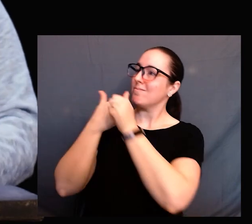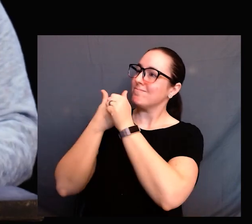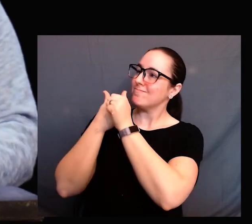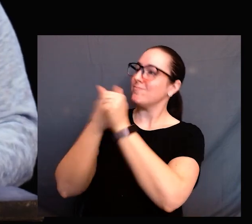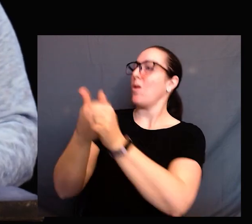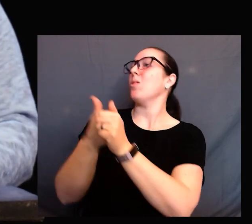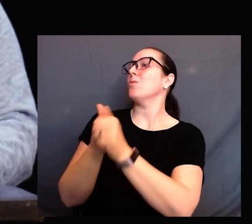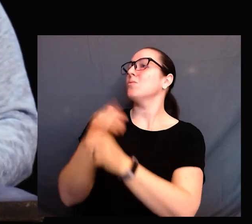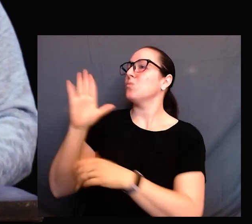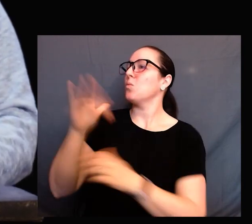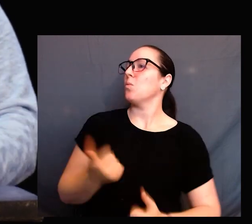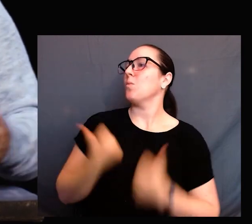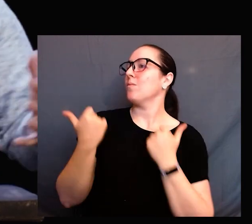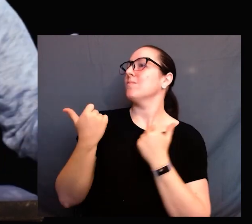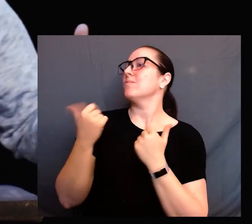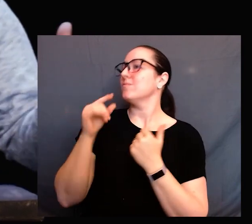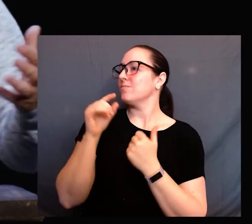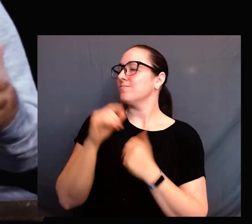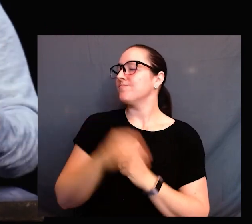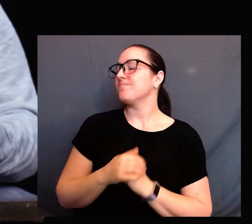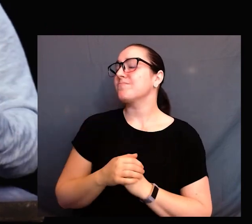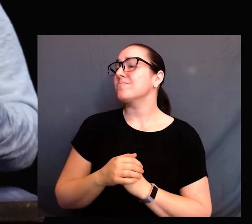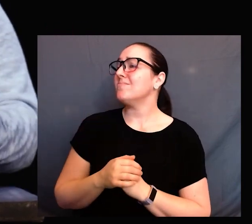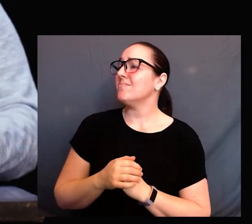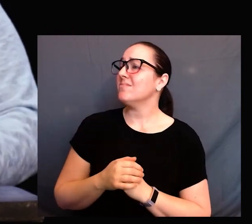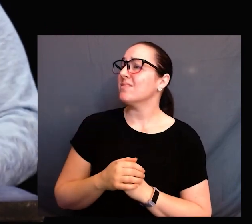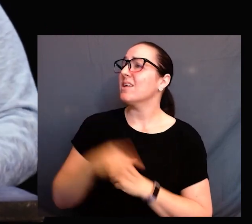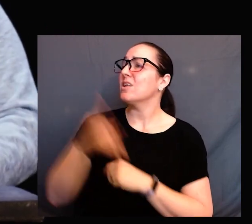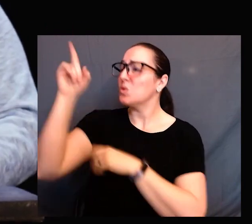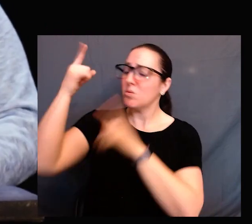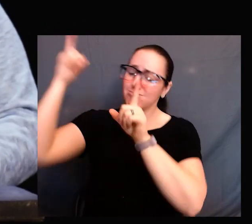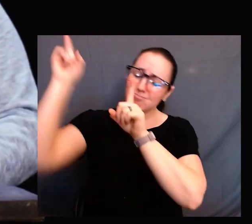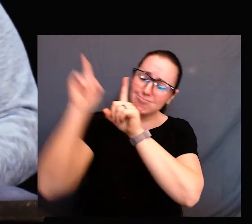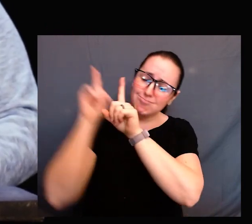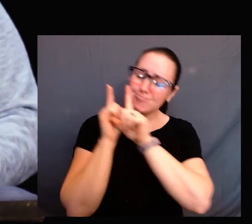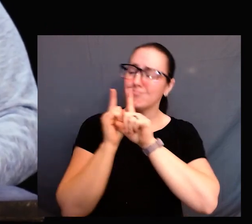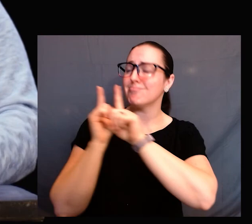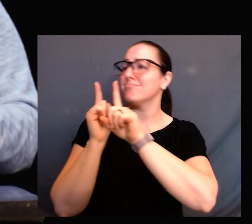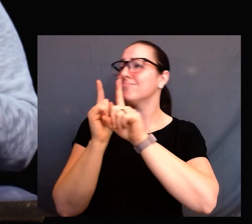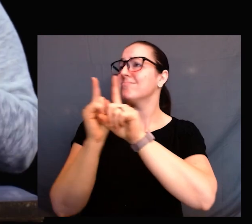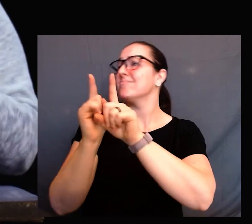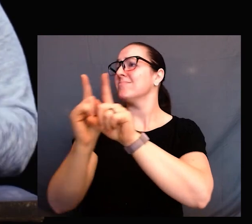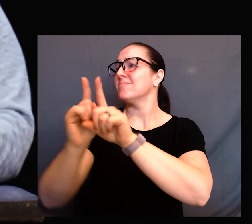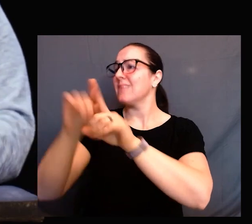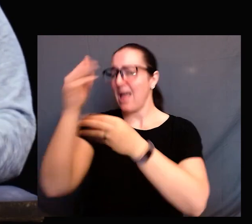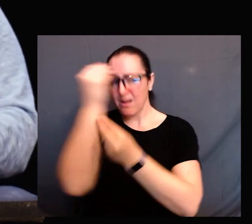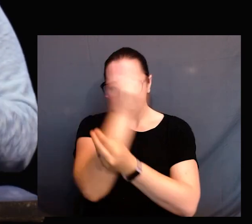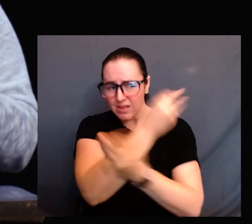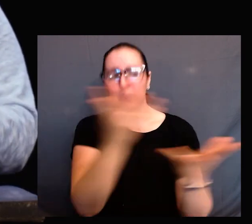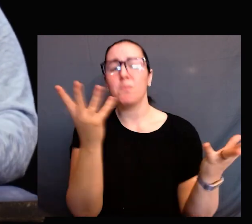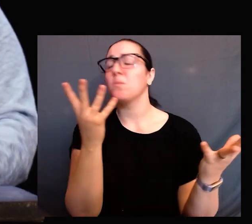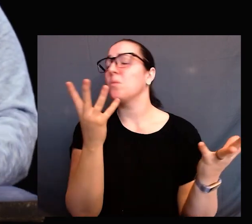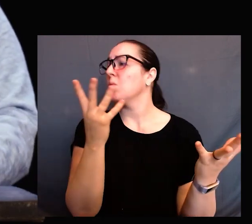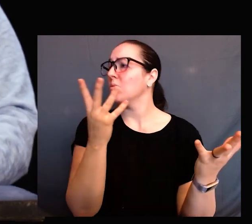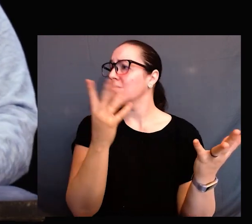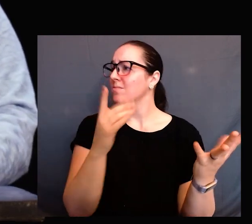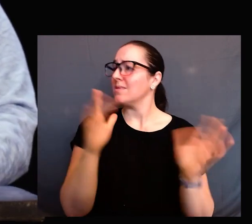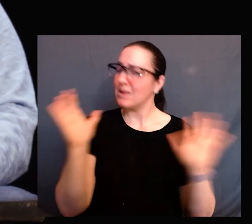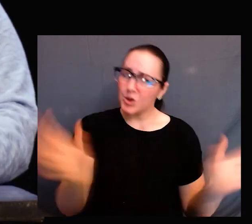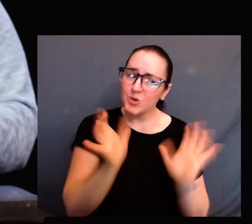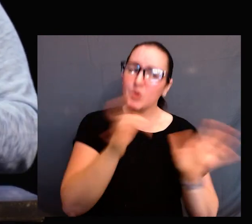no condemnation, but God, that you would come alongside as only you can, and that you would let them know and be